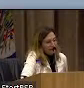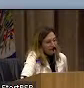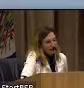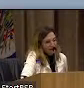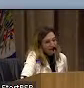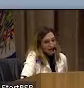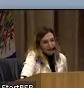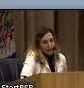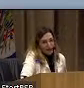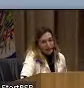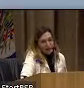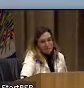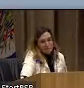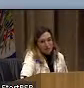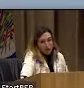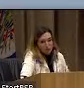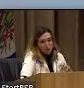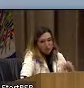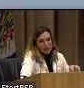and